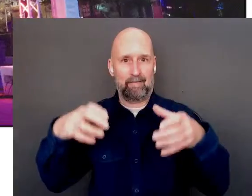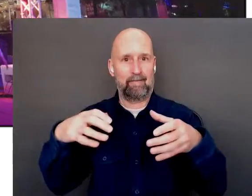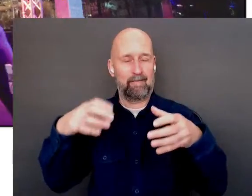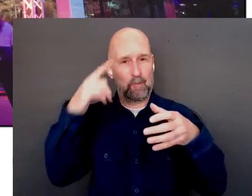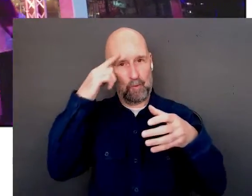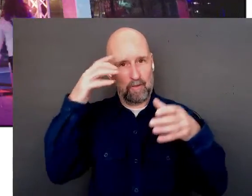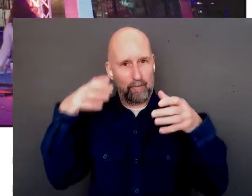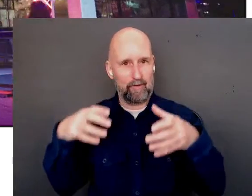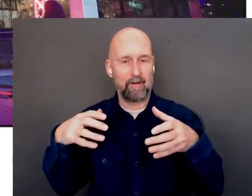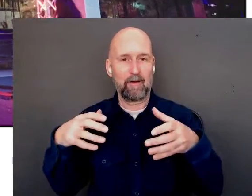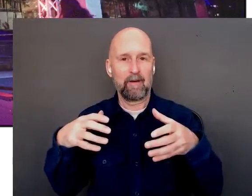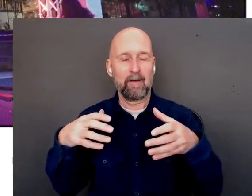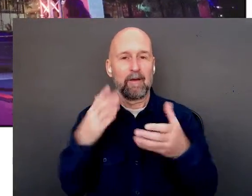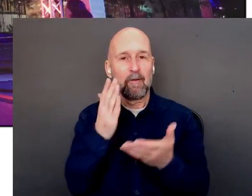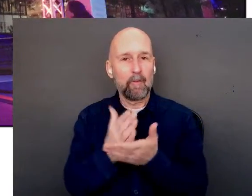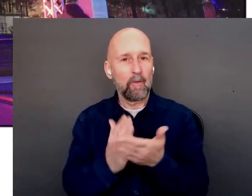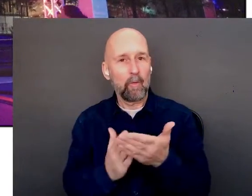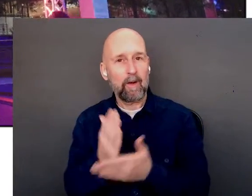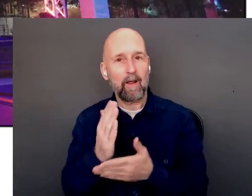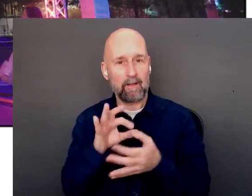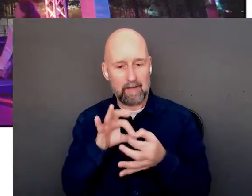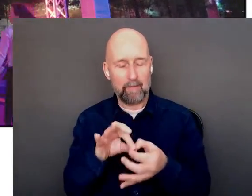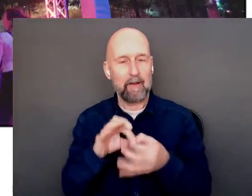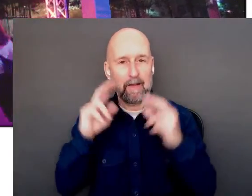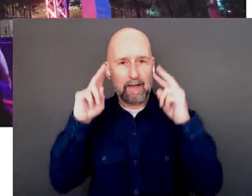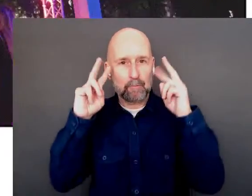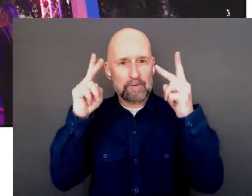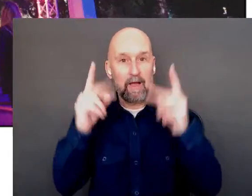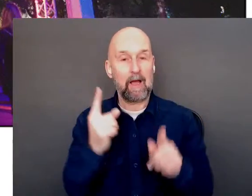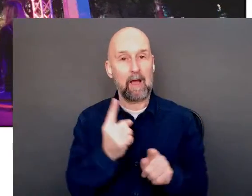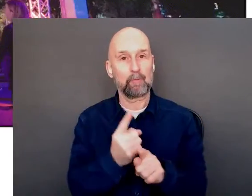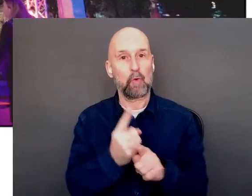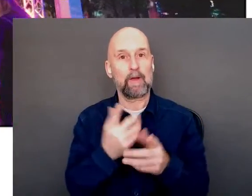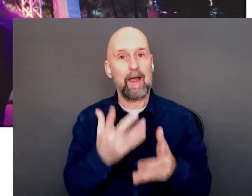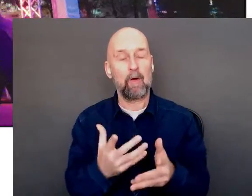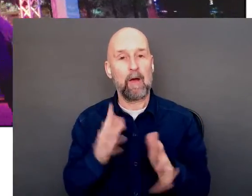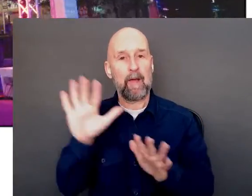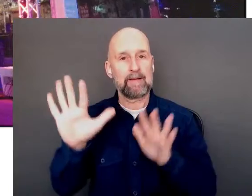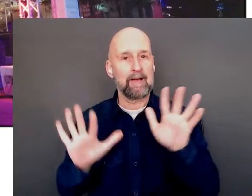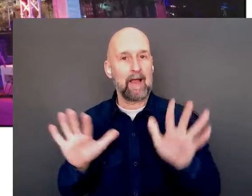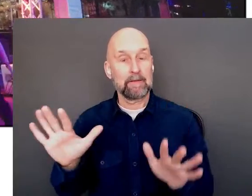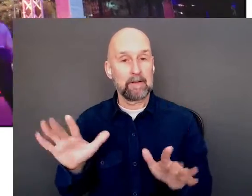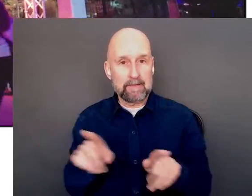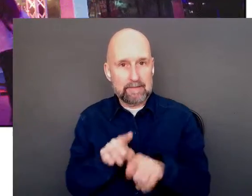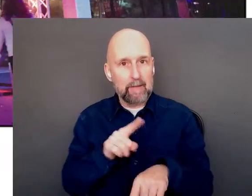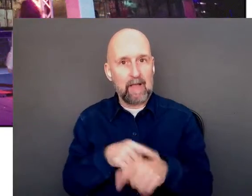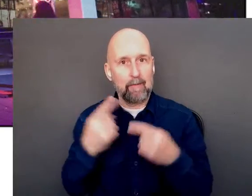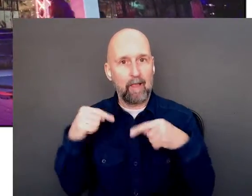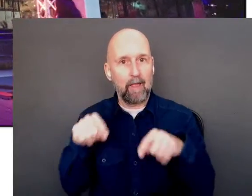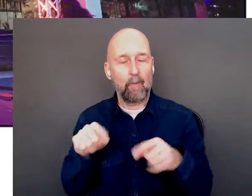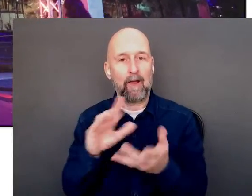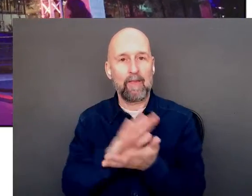in real time is processed. Like I'm talking right now, I'm moving my hands because the hands is